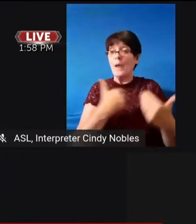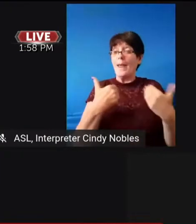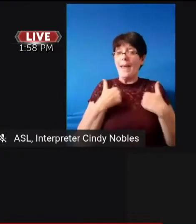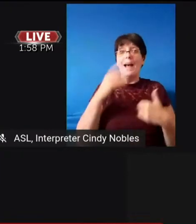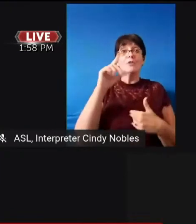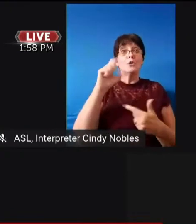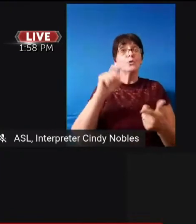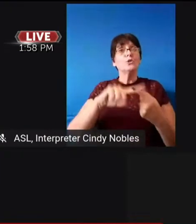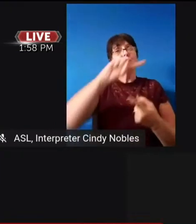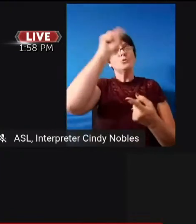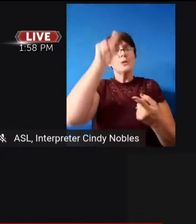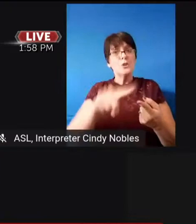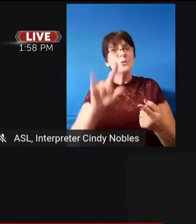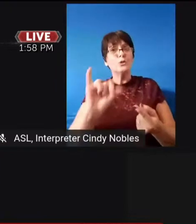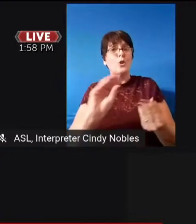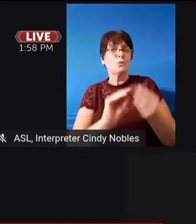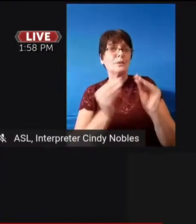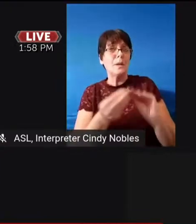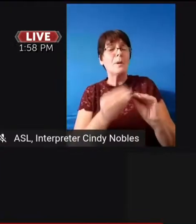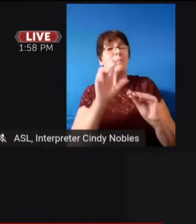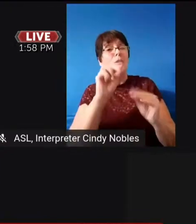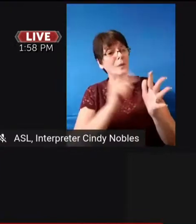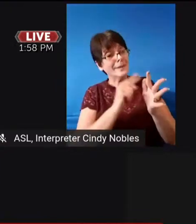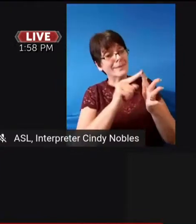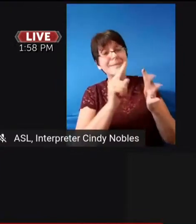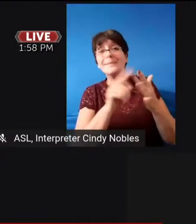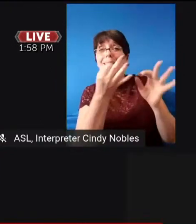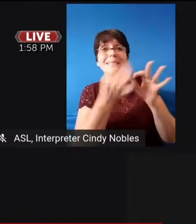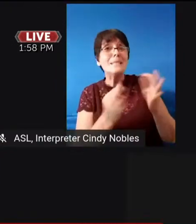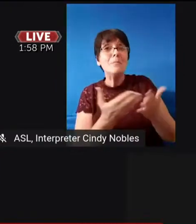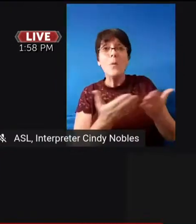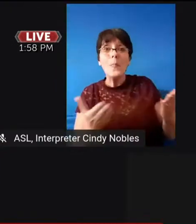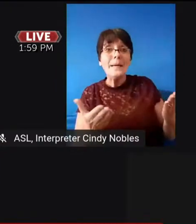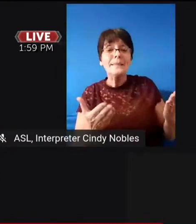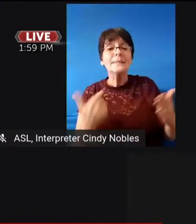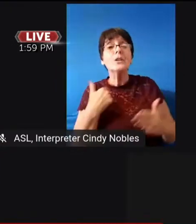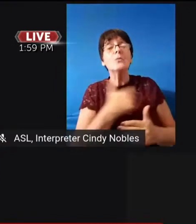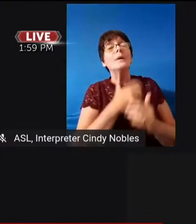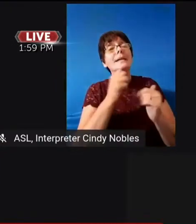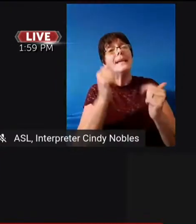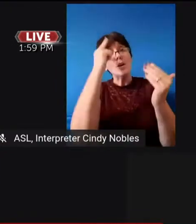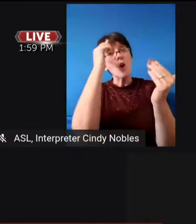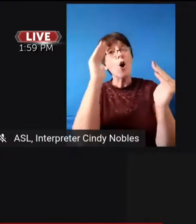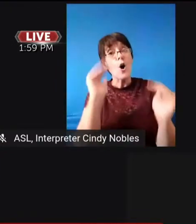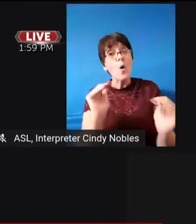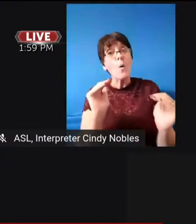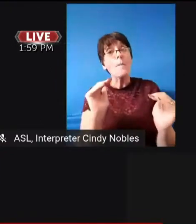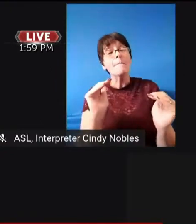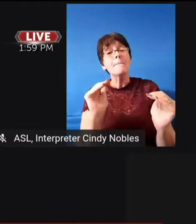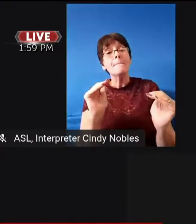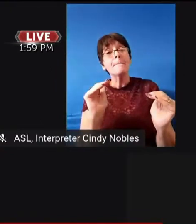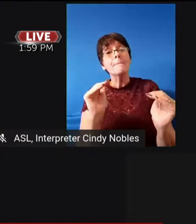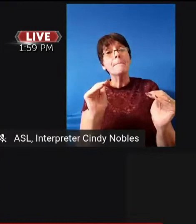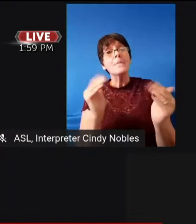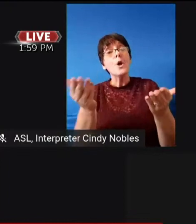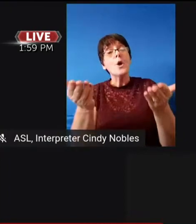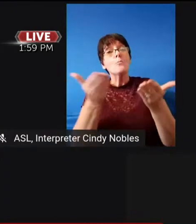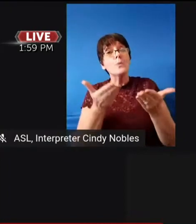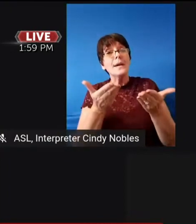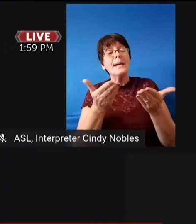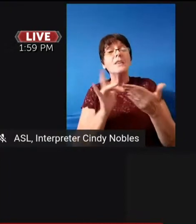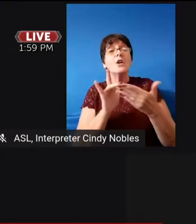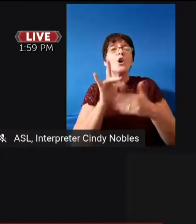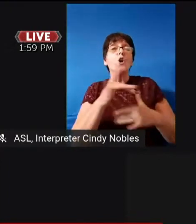transmission. And by doing these simple things, we can hopefully bring these early trends